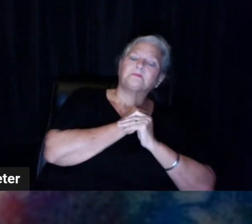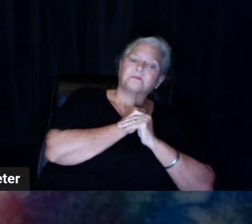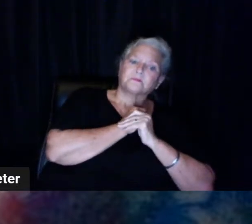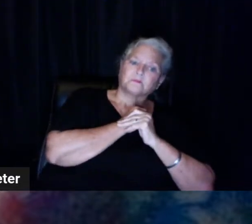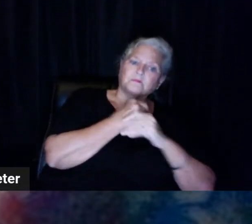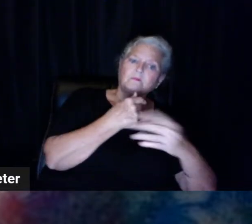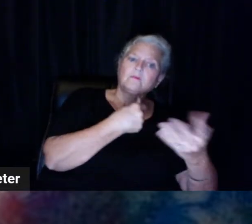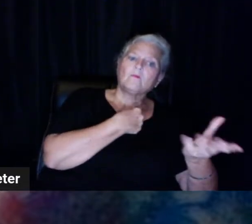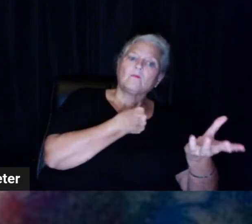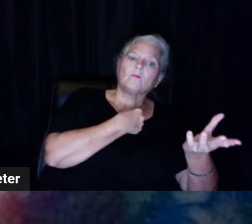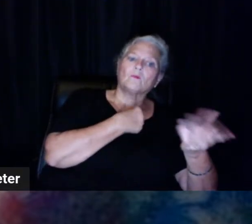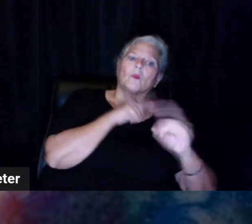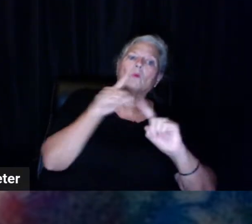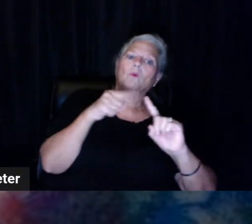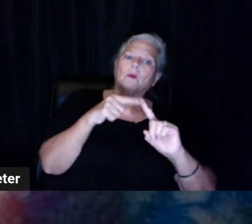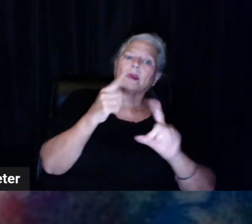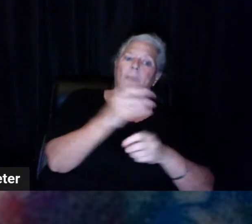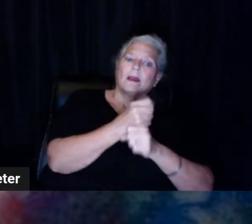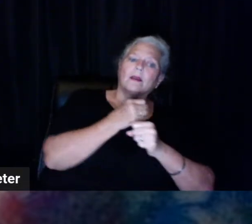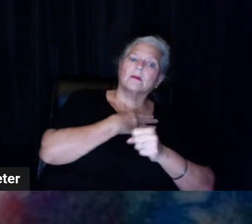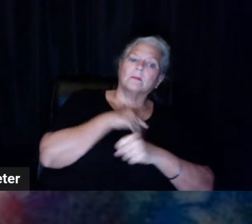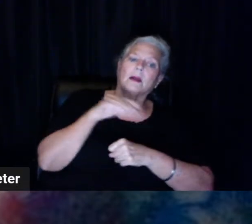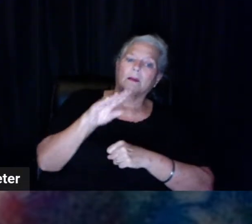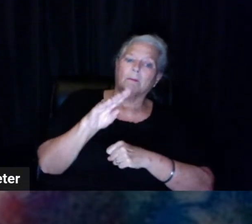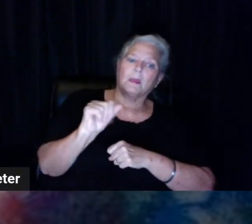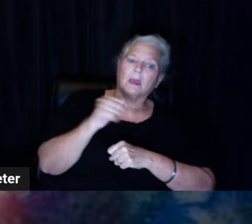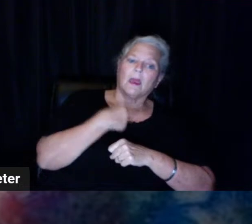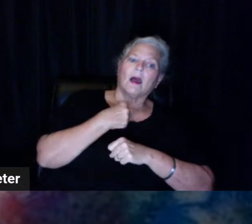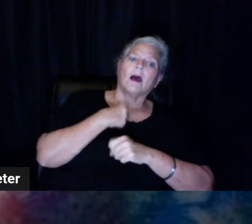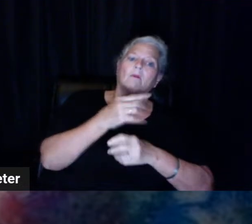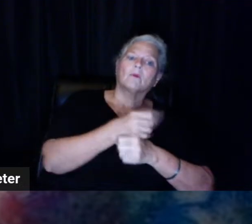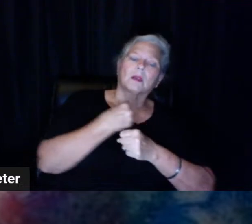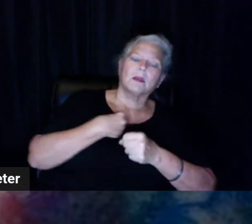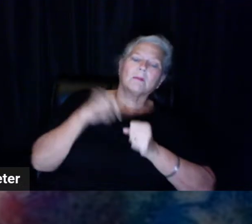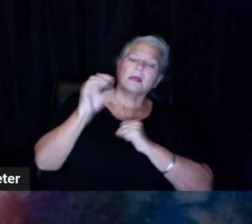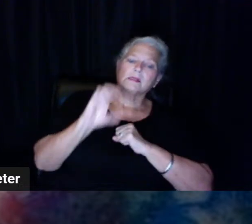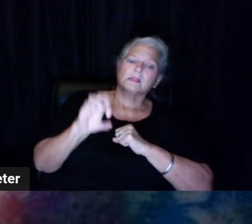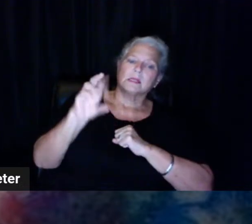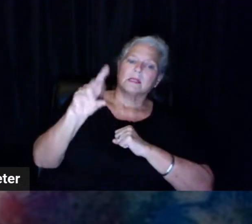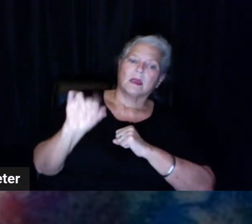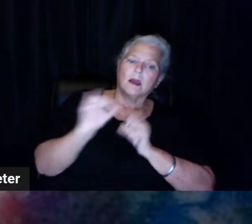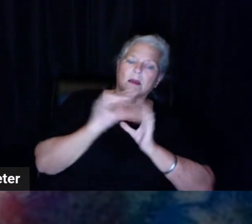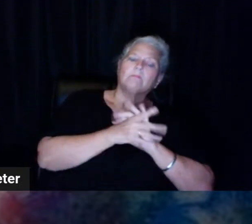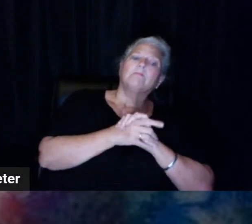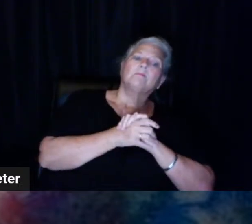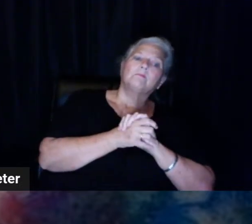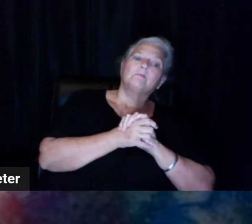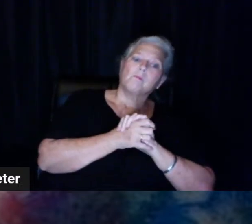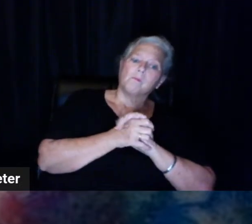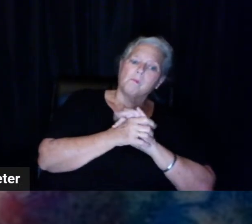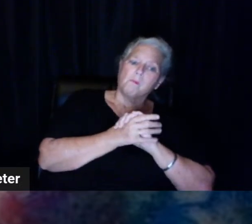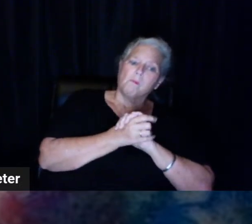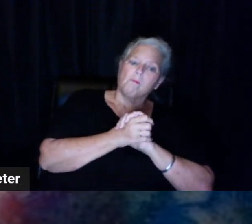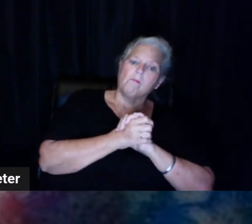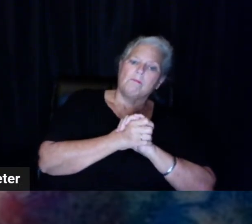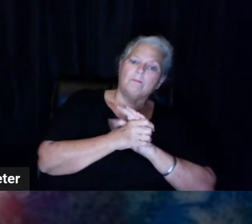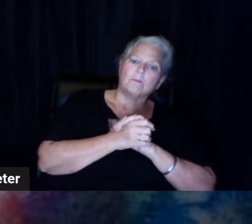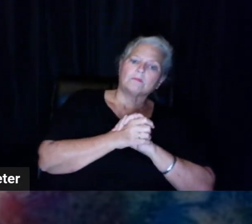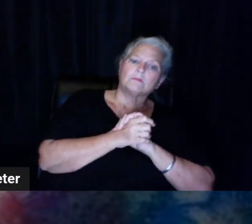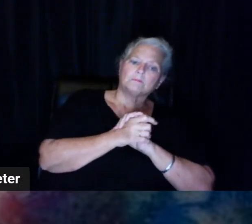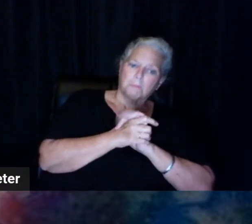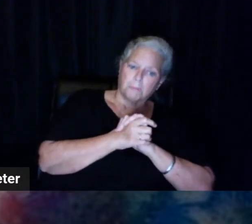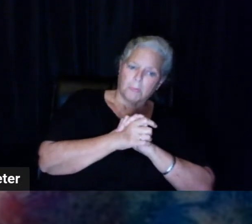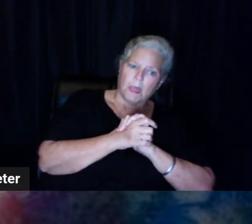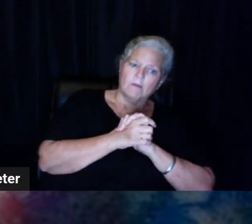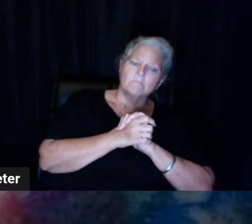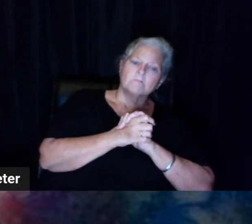But once I get my bachelor's, I'm going to try and get my certified deaf interpreters. Diane and I worked together for a long time, and